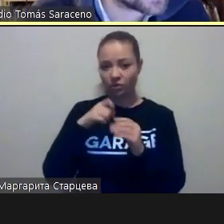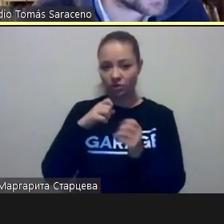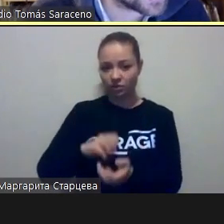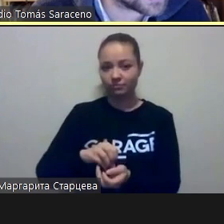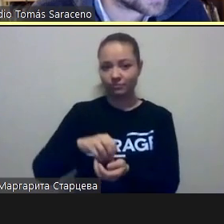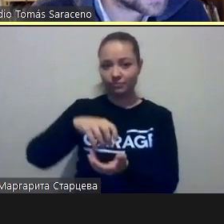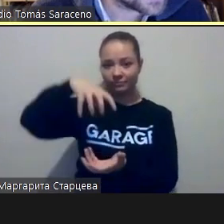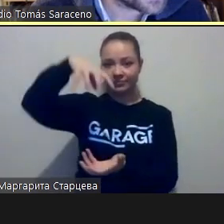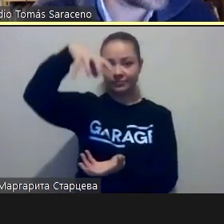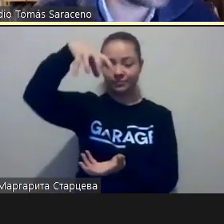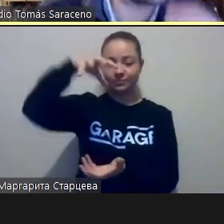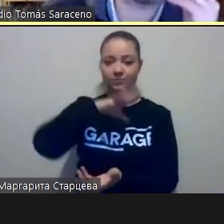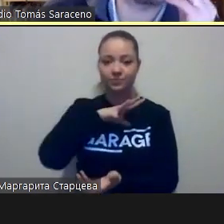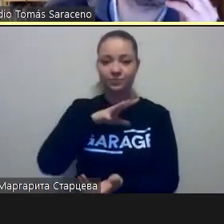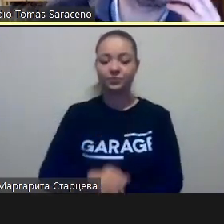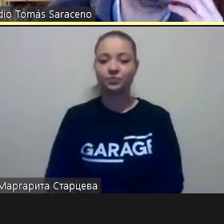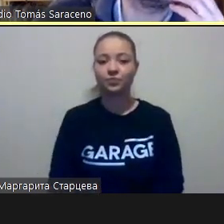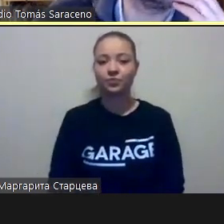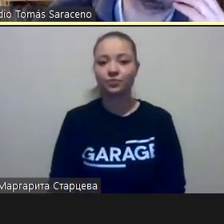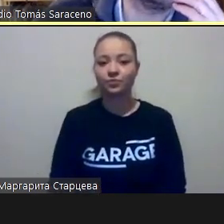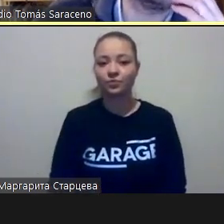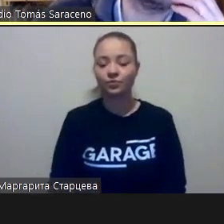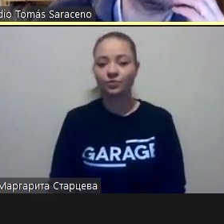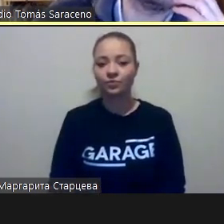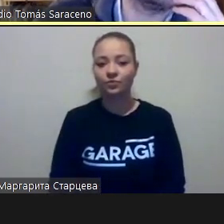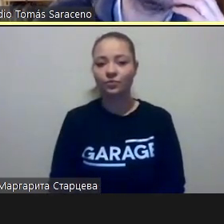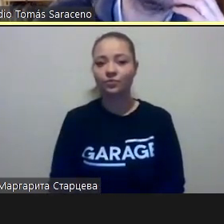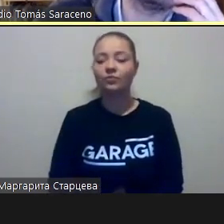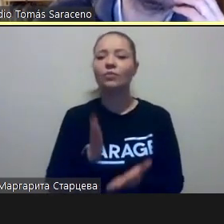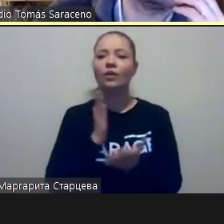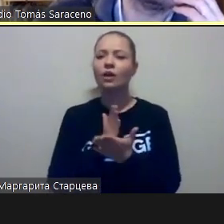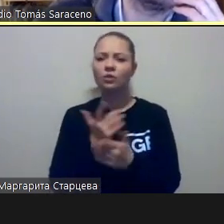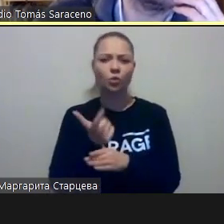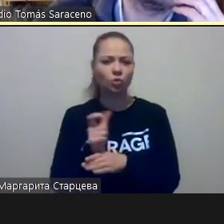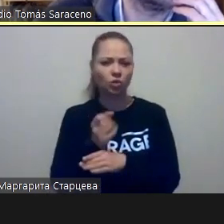beautiful drawing that